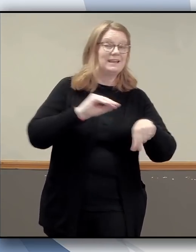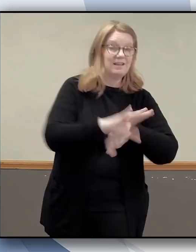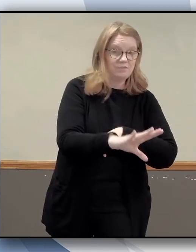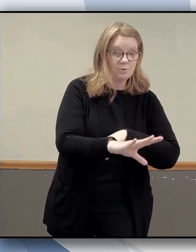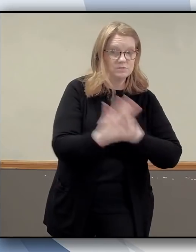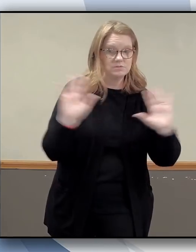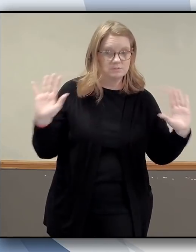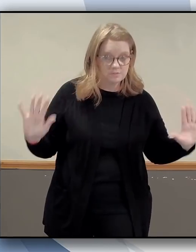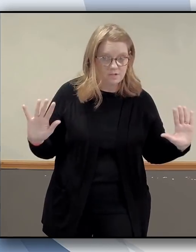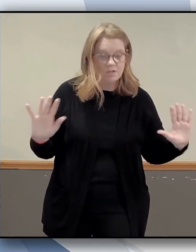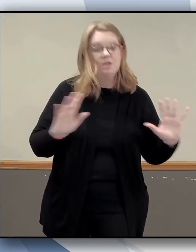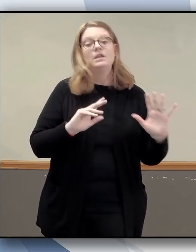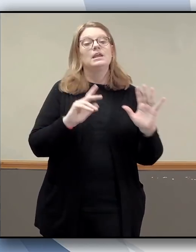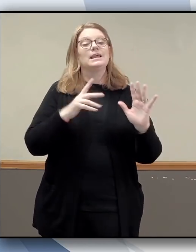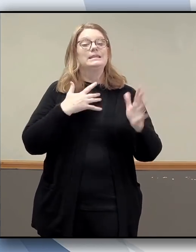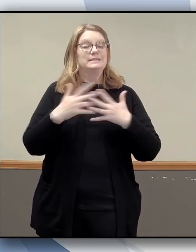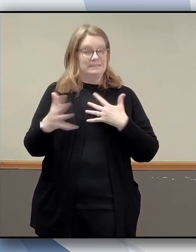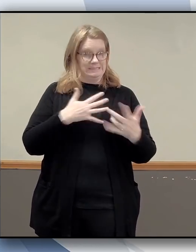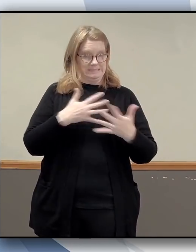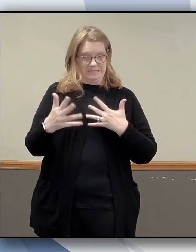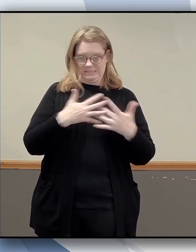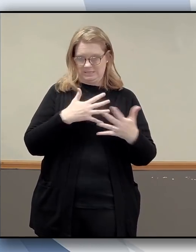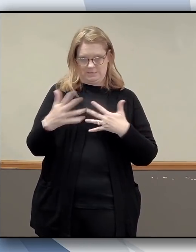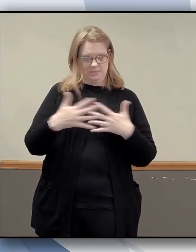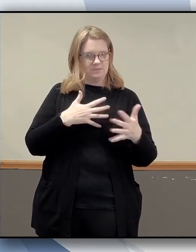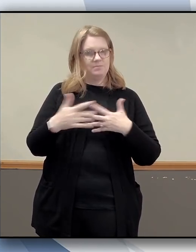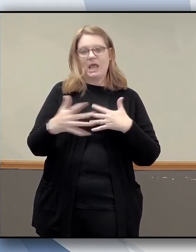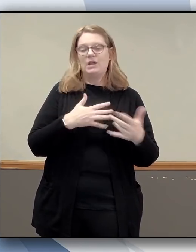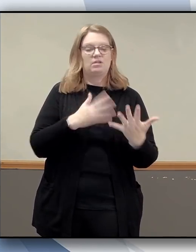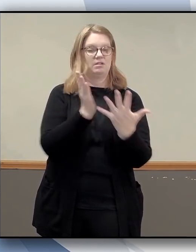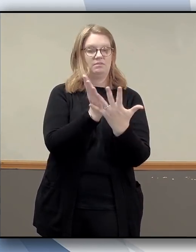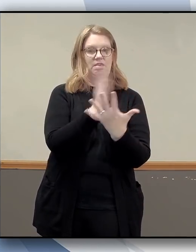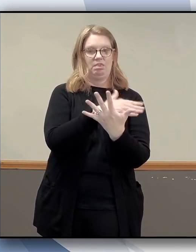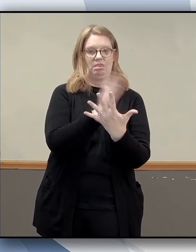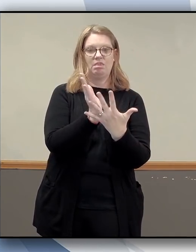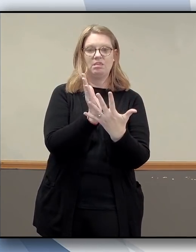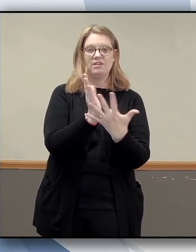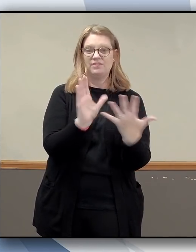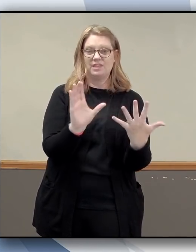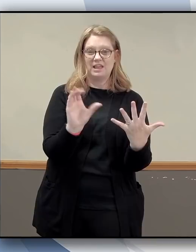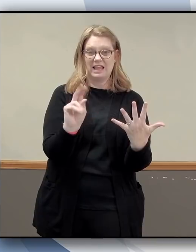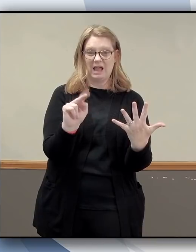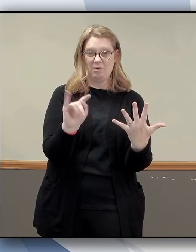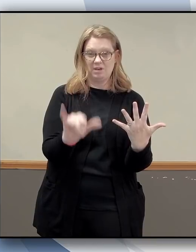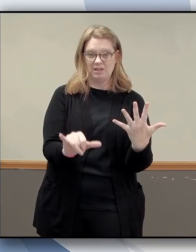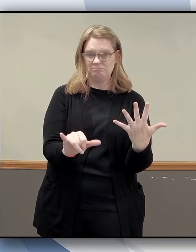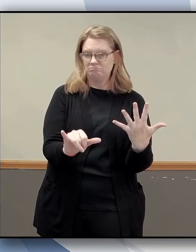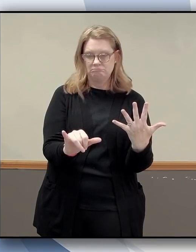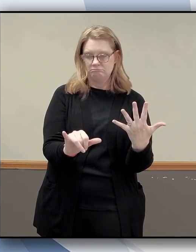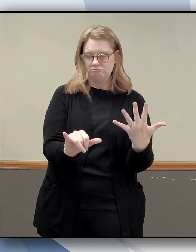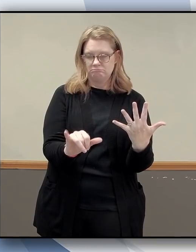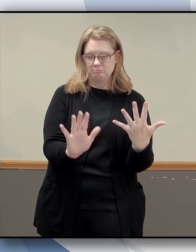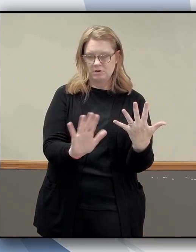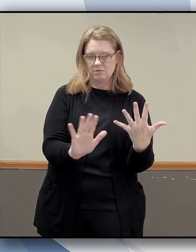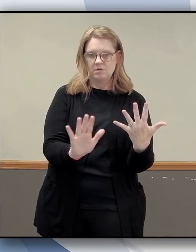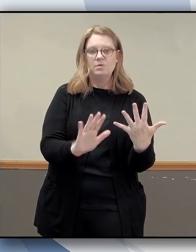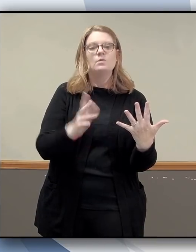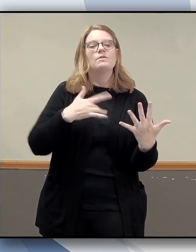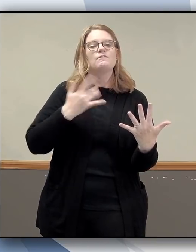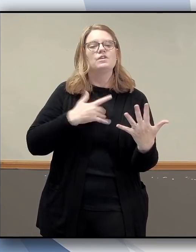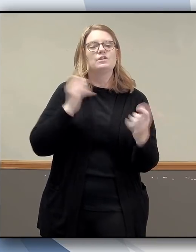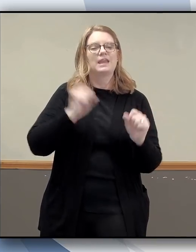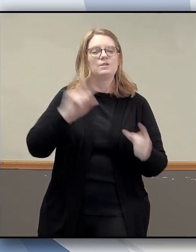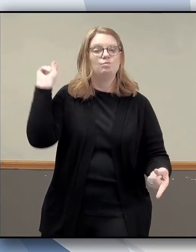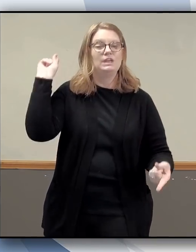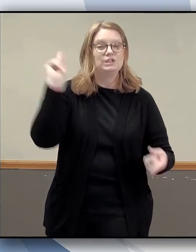opposite. Regardless of the color coding of your county, we believe that you can actually reduce transmissible moments